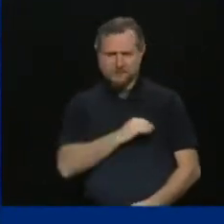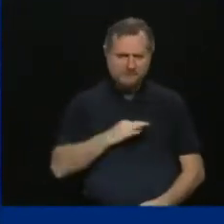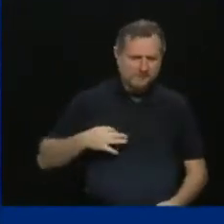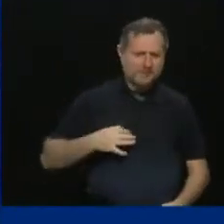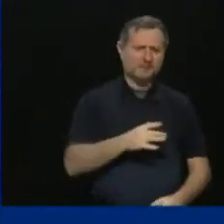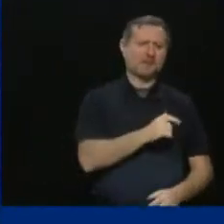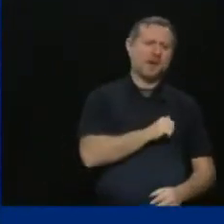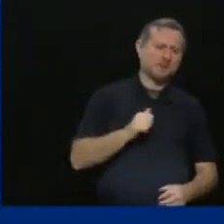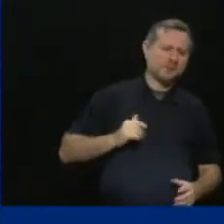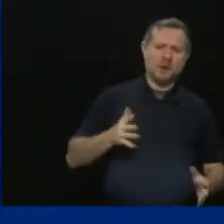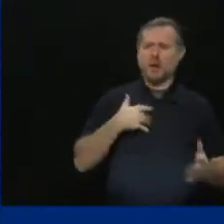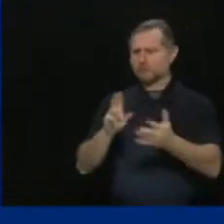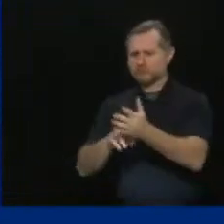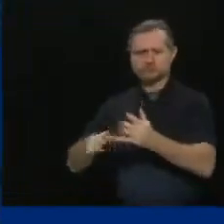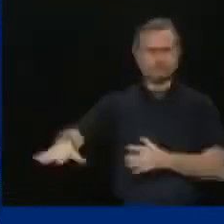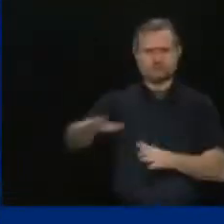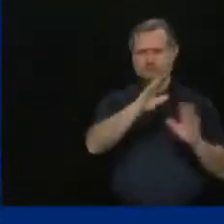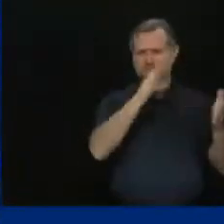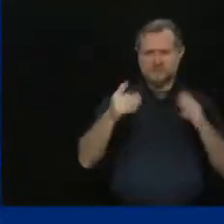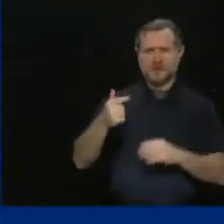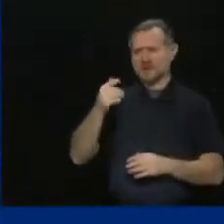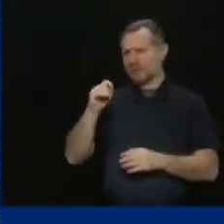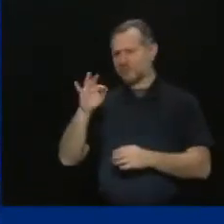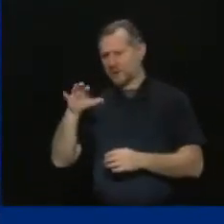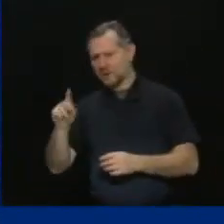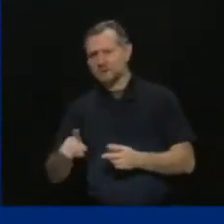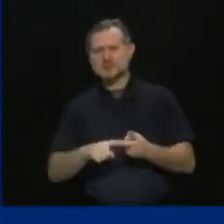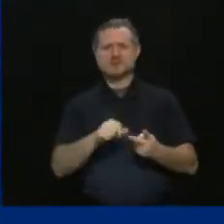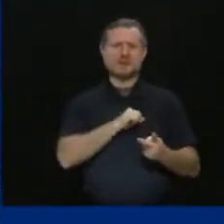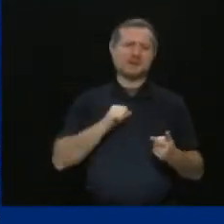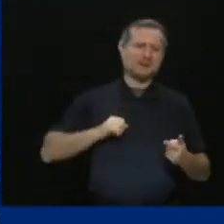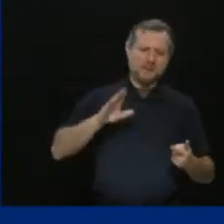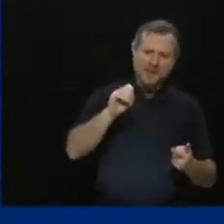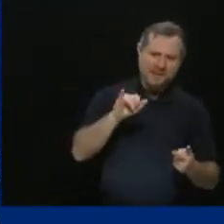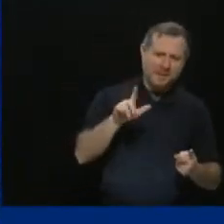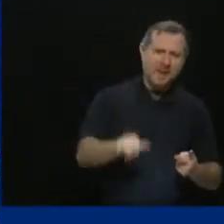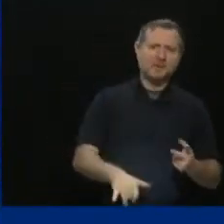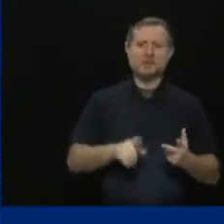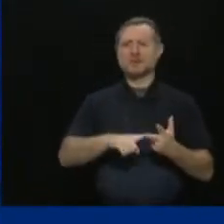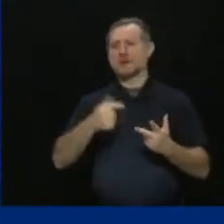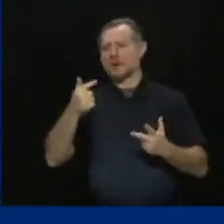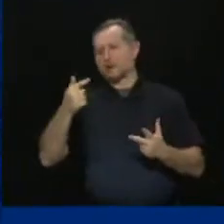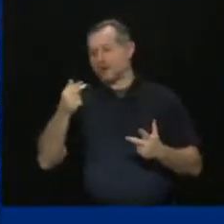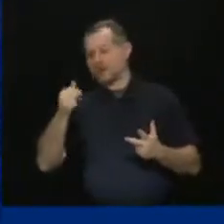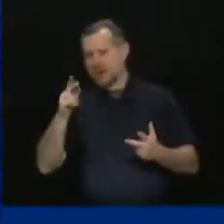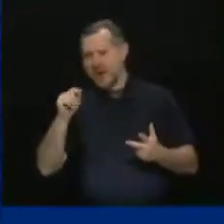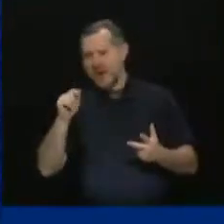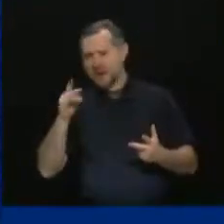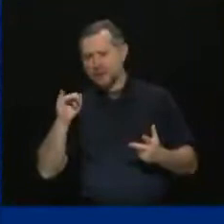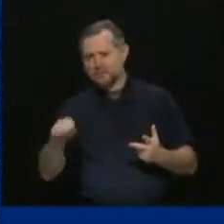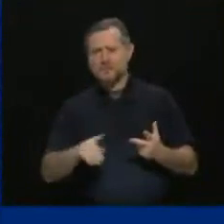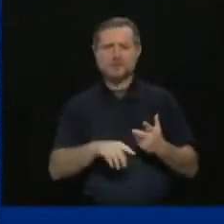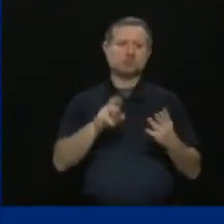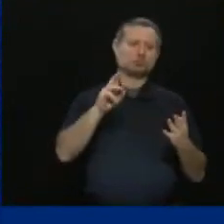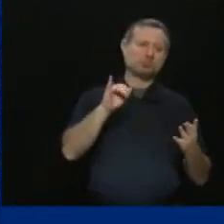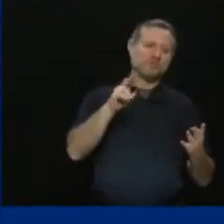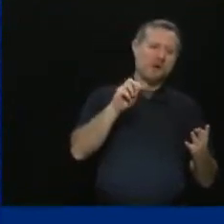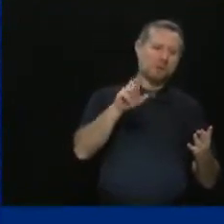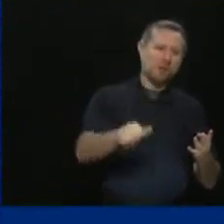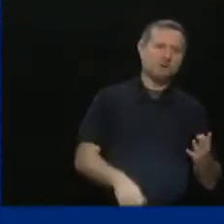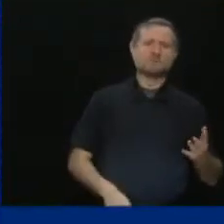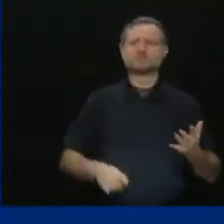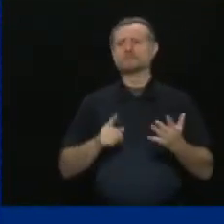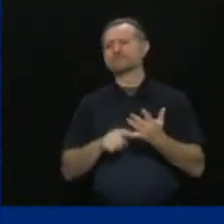Dick Godfrey, Senator Jamal Bailey, Senator Pete Harcum, Senator Gustavo Rivera, Assembly Member Jeff Dinowitz,